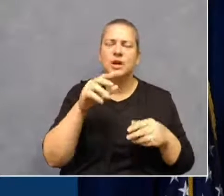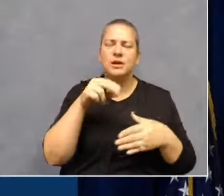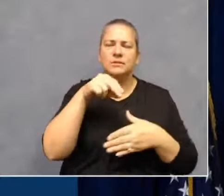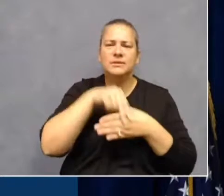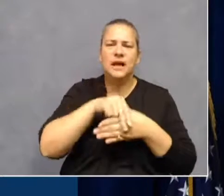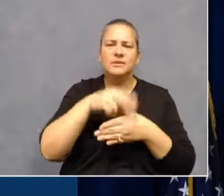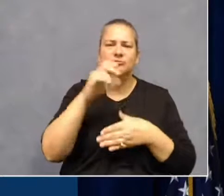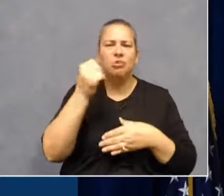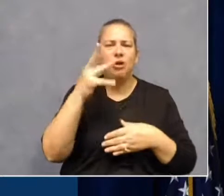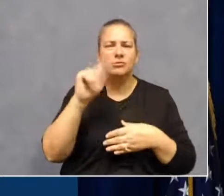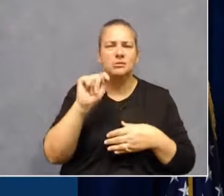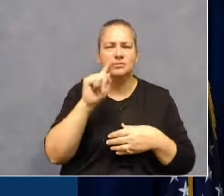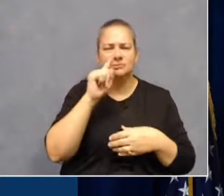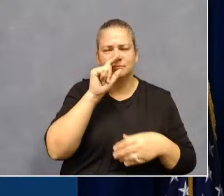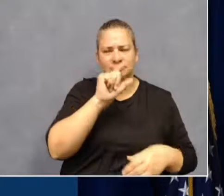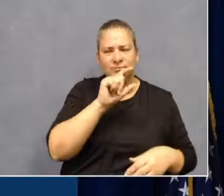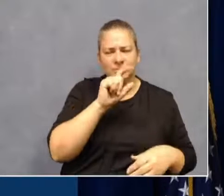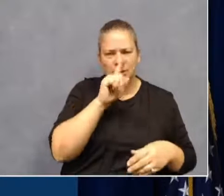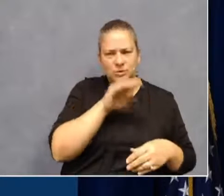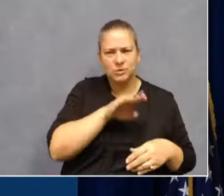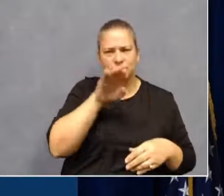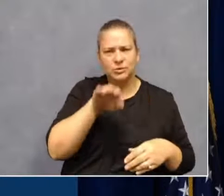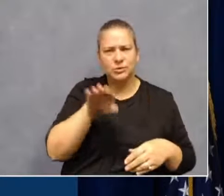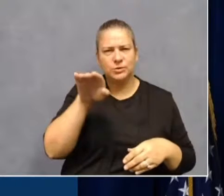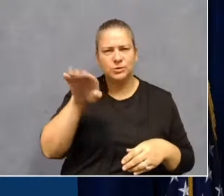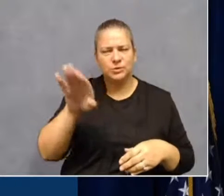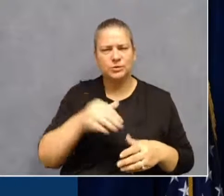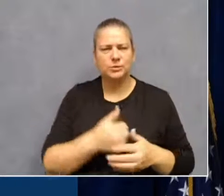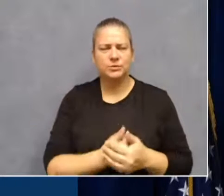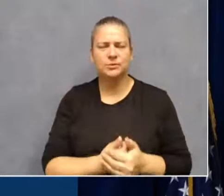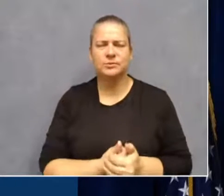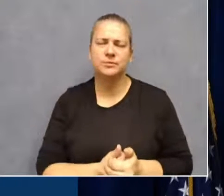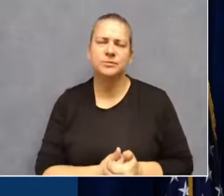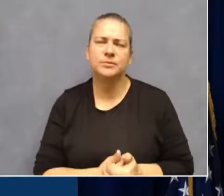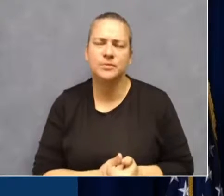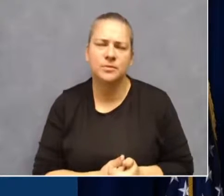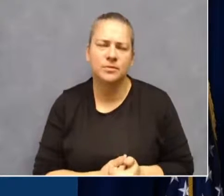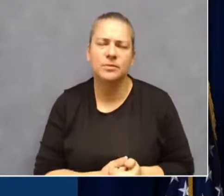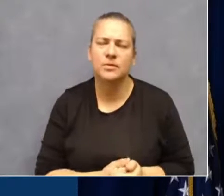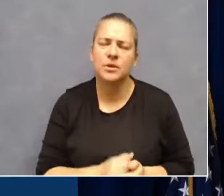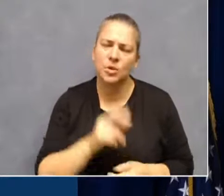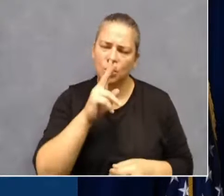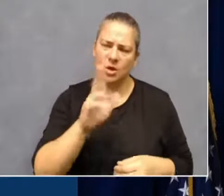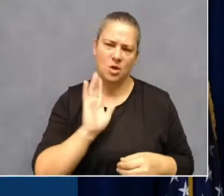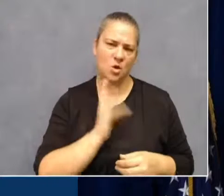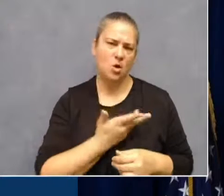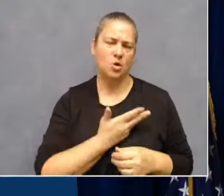shows what weeks have looked like here in Kentucky with our weekly totals.